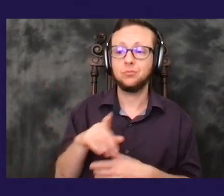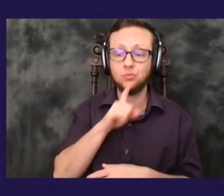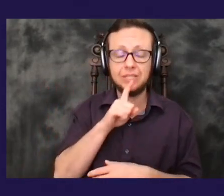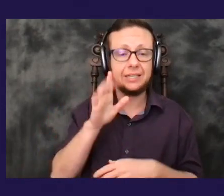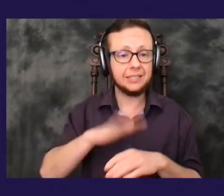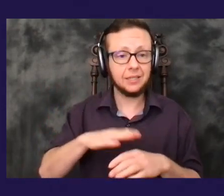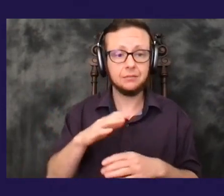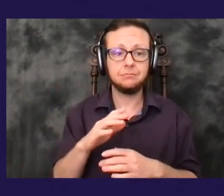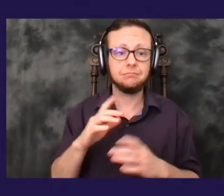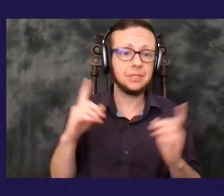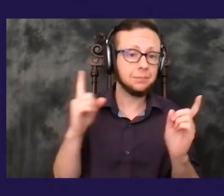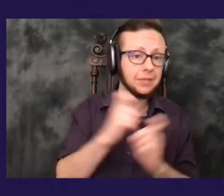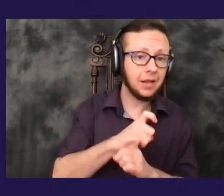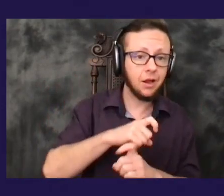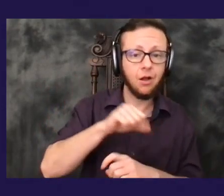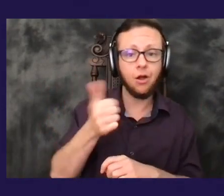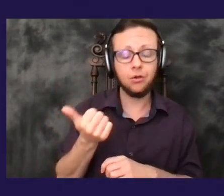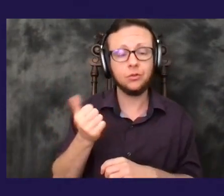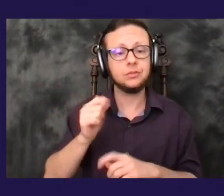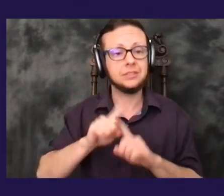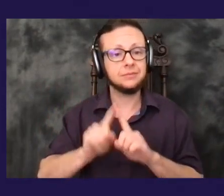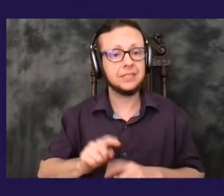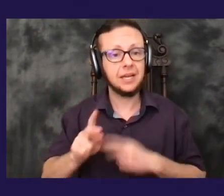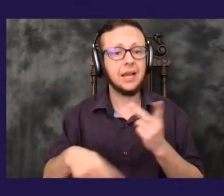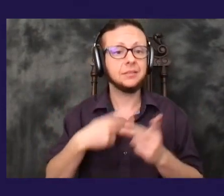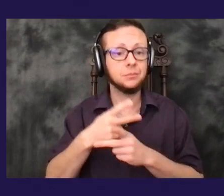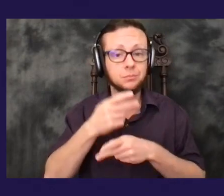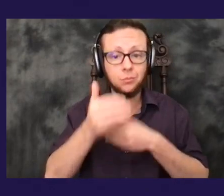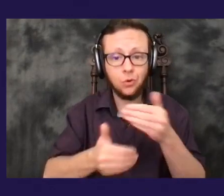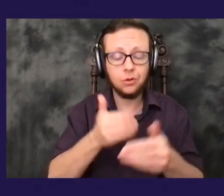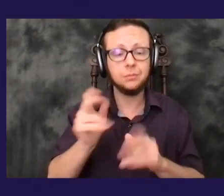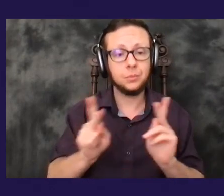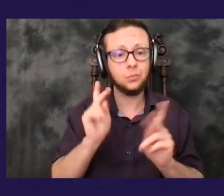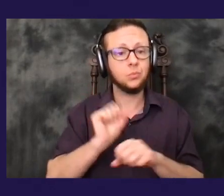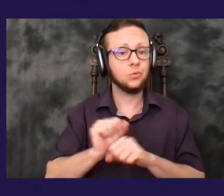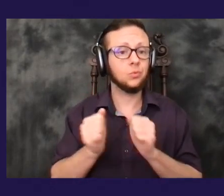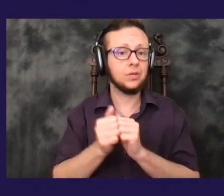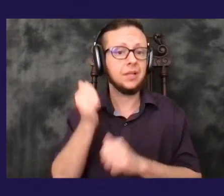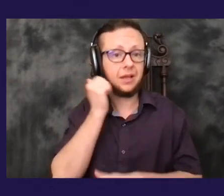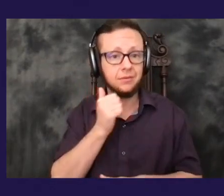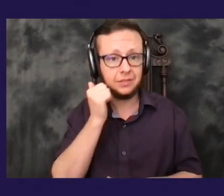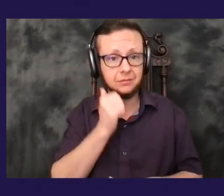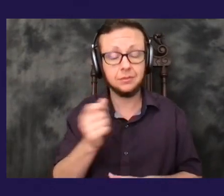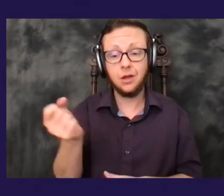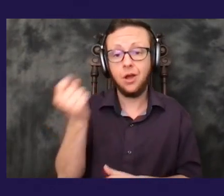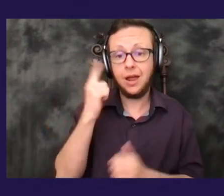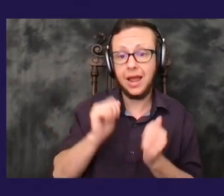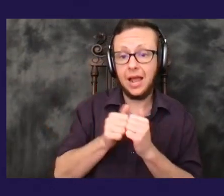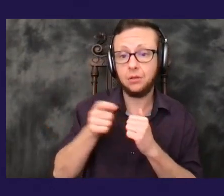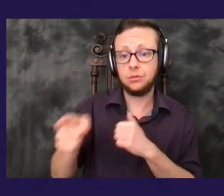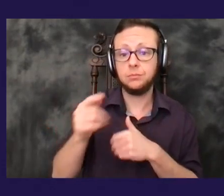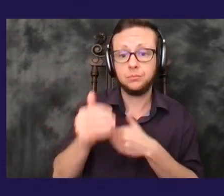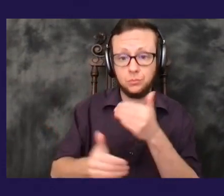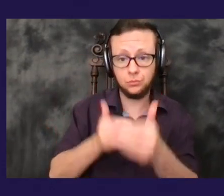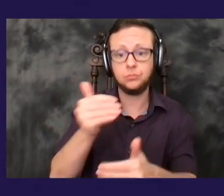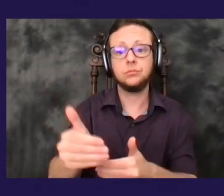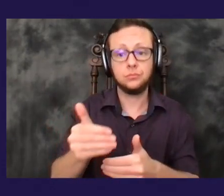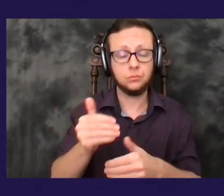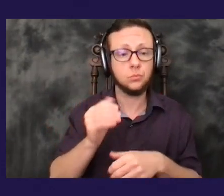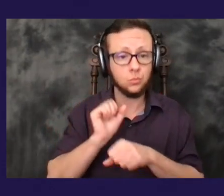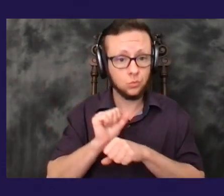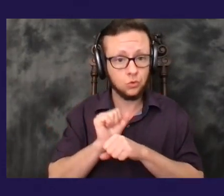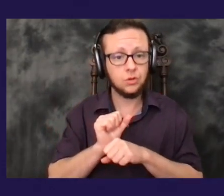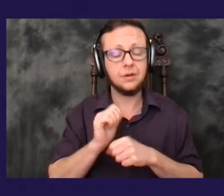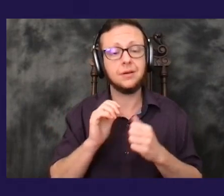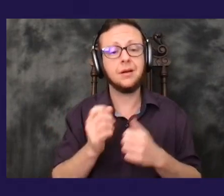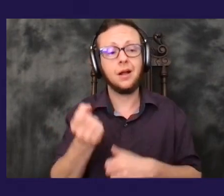sorts of processes public health professionals work with every day. Understanding how this process works and knowing how to do one's public health part